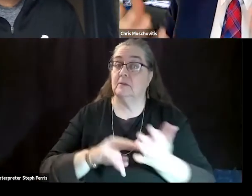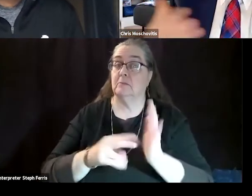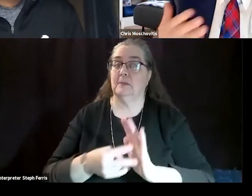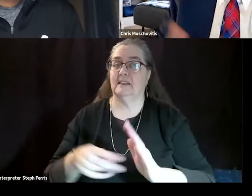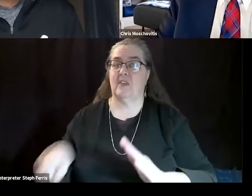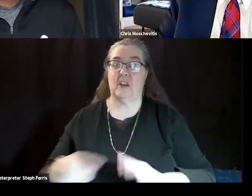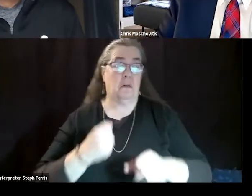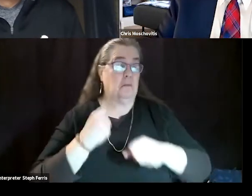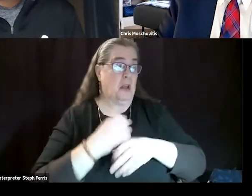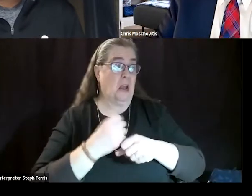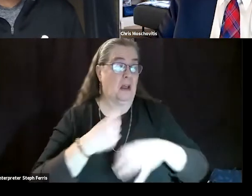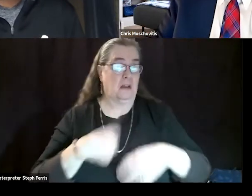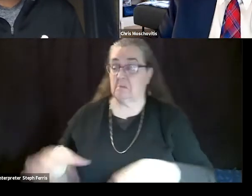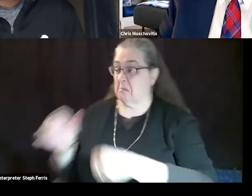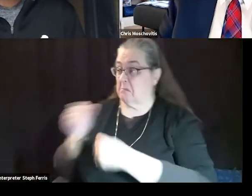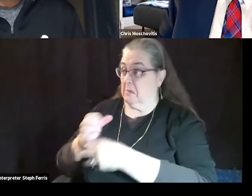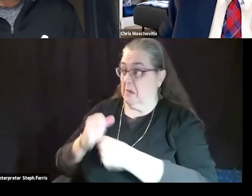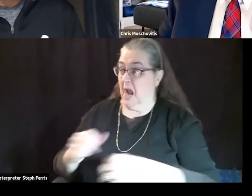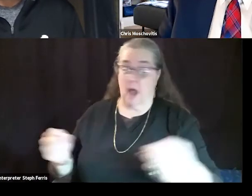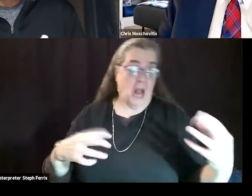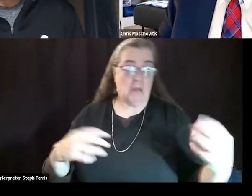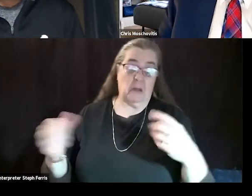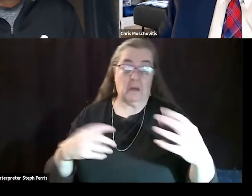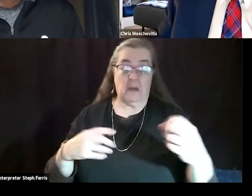don't understand one another at all.